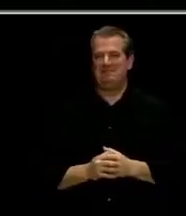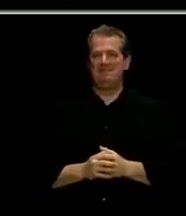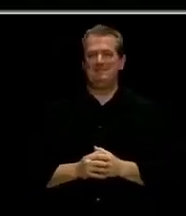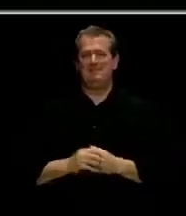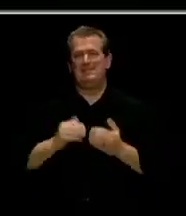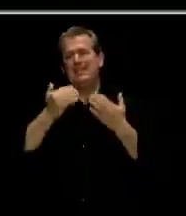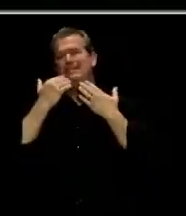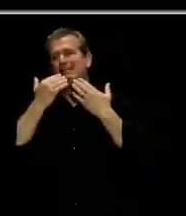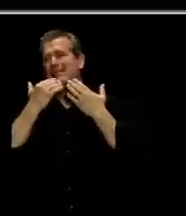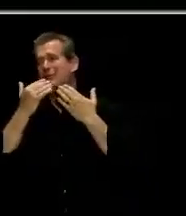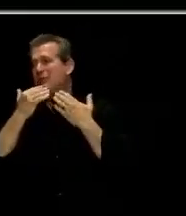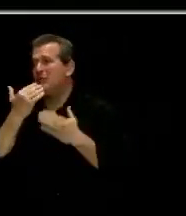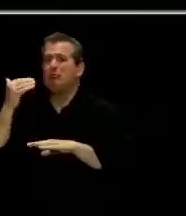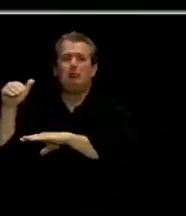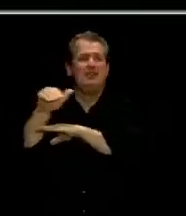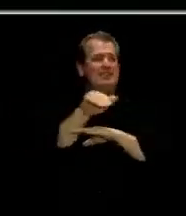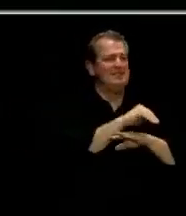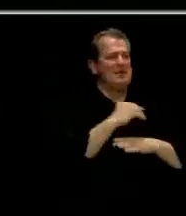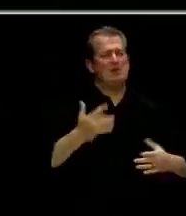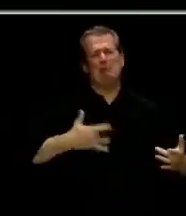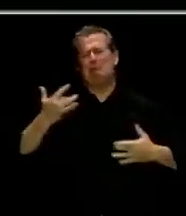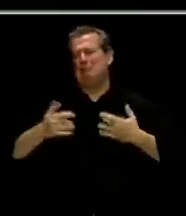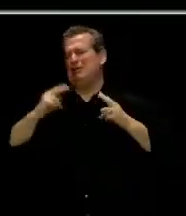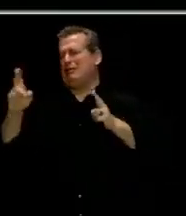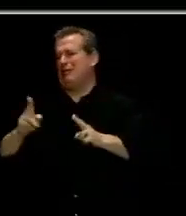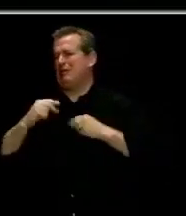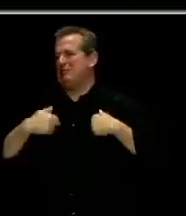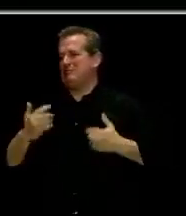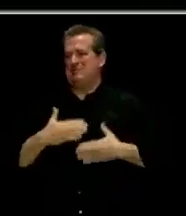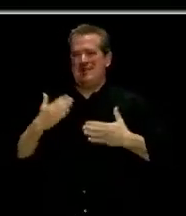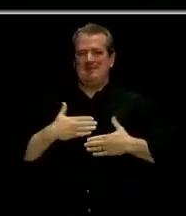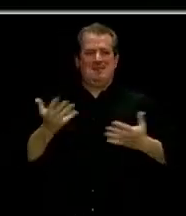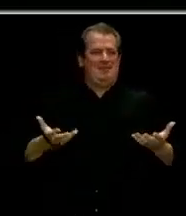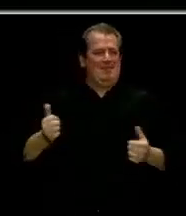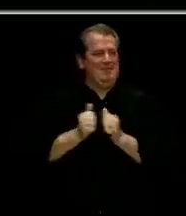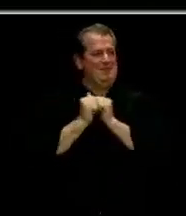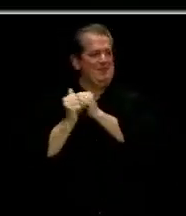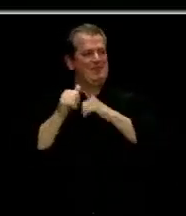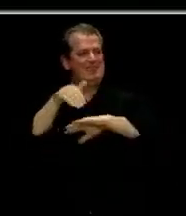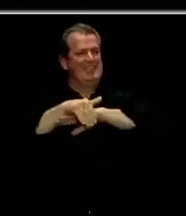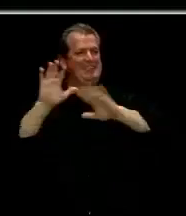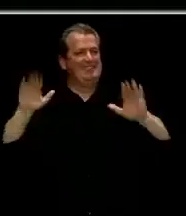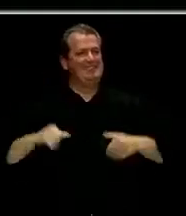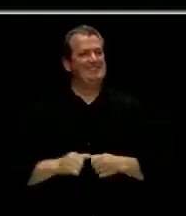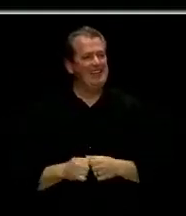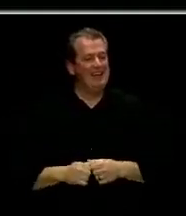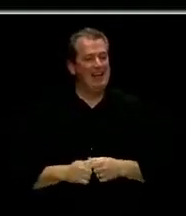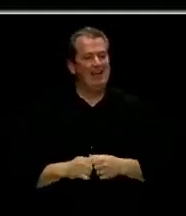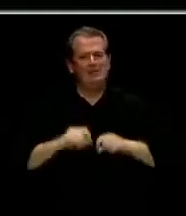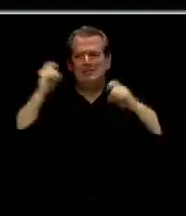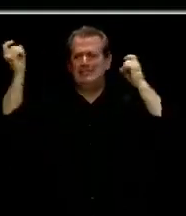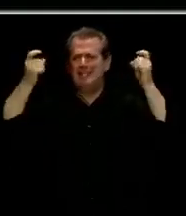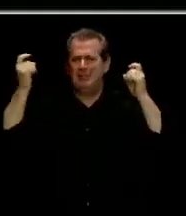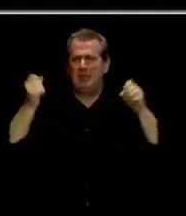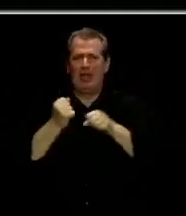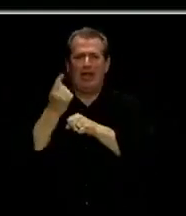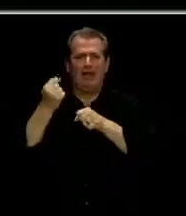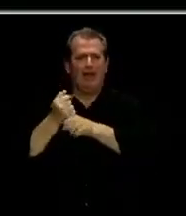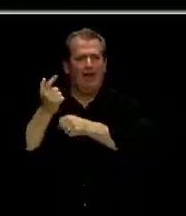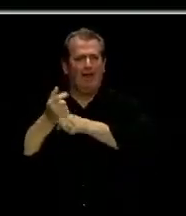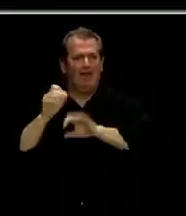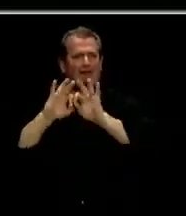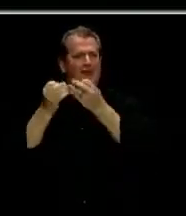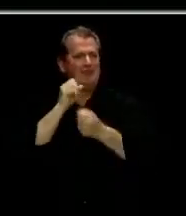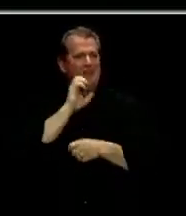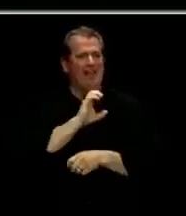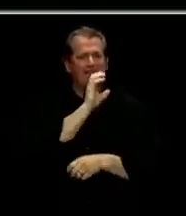Thank you. Good evening, everyone. It is such an honor and a privilege to be here with you this evening, celebrating our annual Family